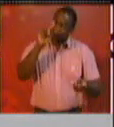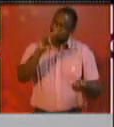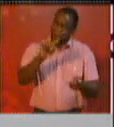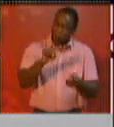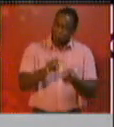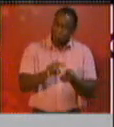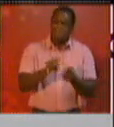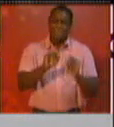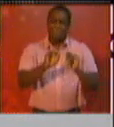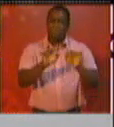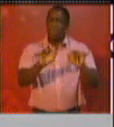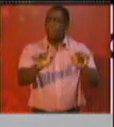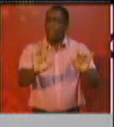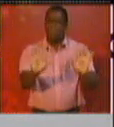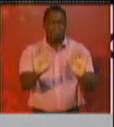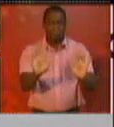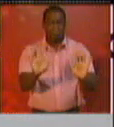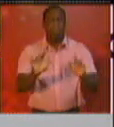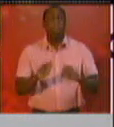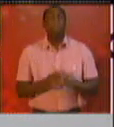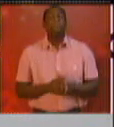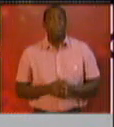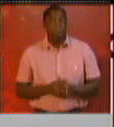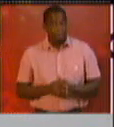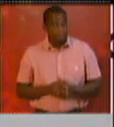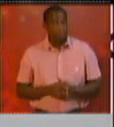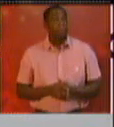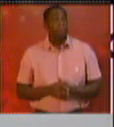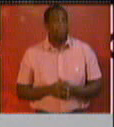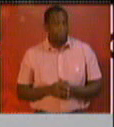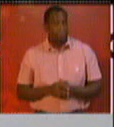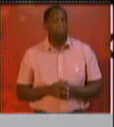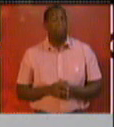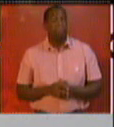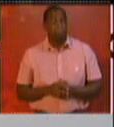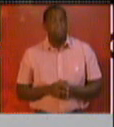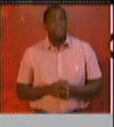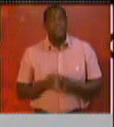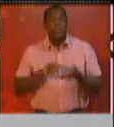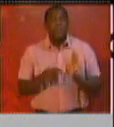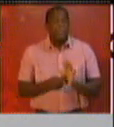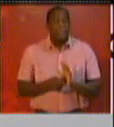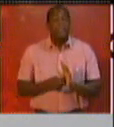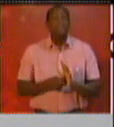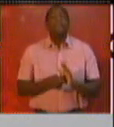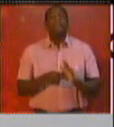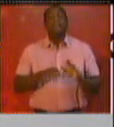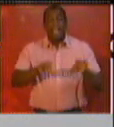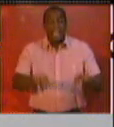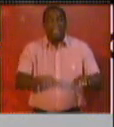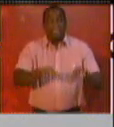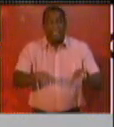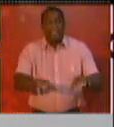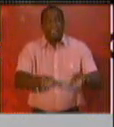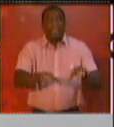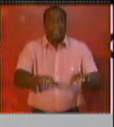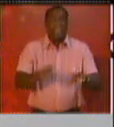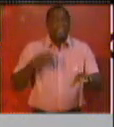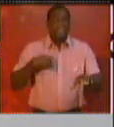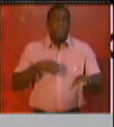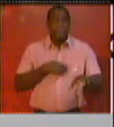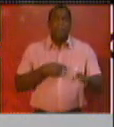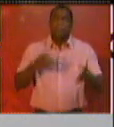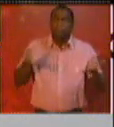spread. We're not seeing large numbers at this point in time, which means that the activities that we have been